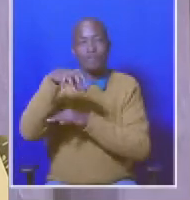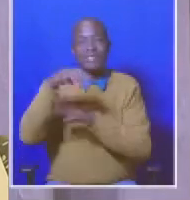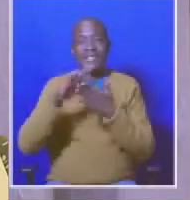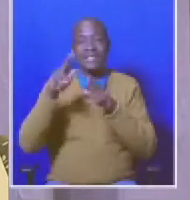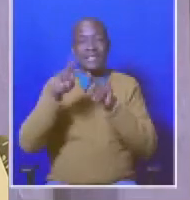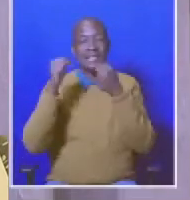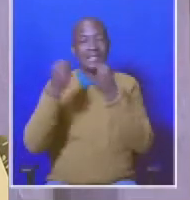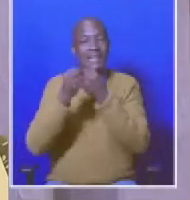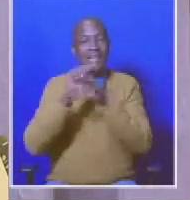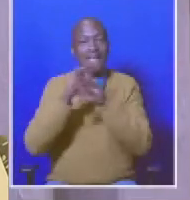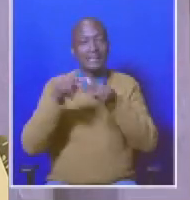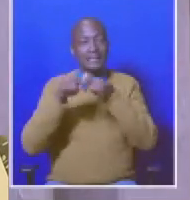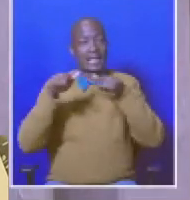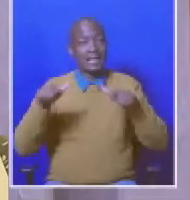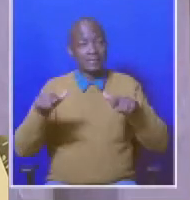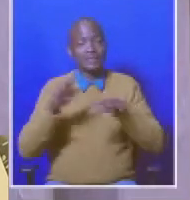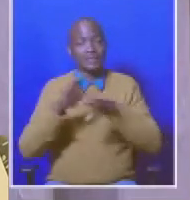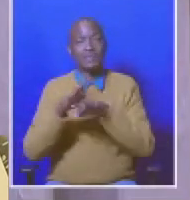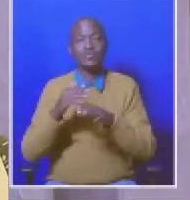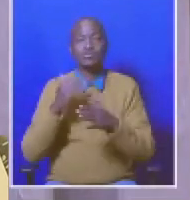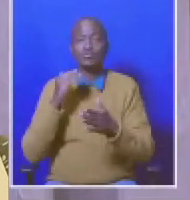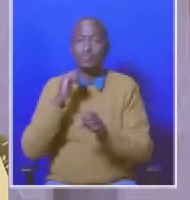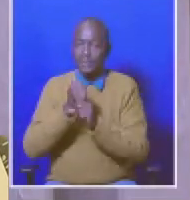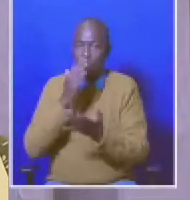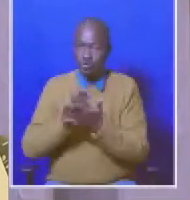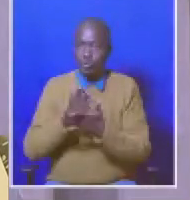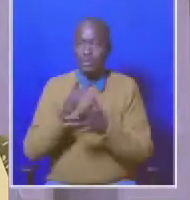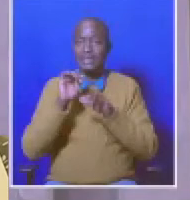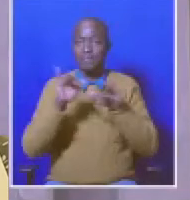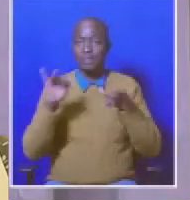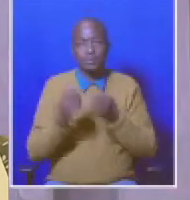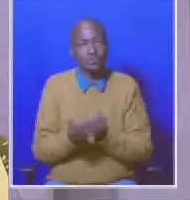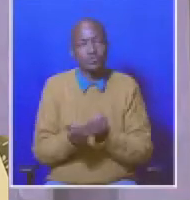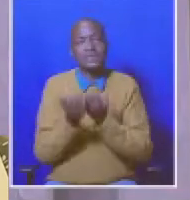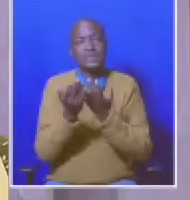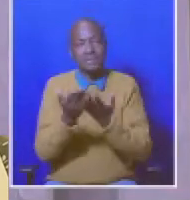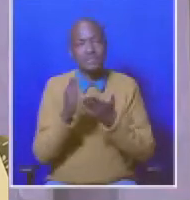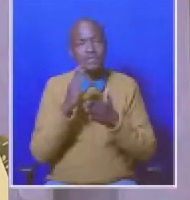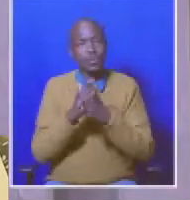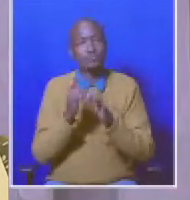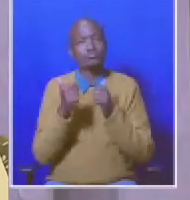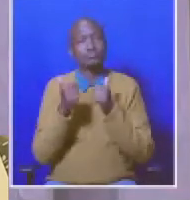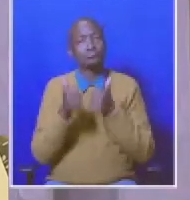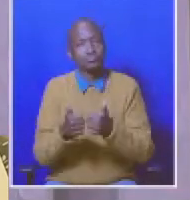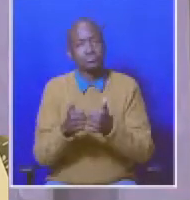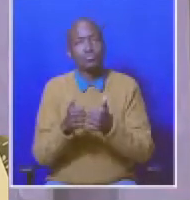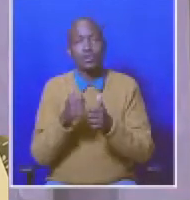level to be able to ensure that people have services and workers are paid.